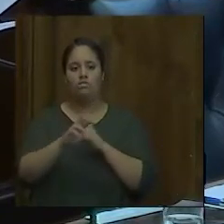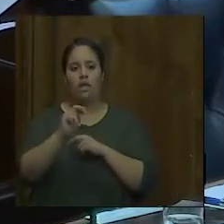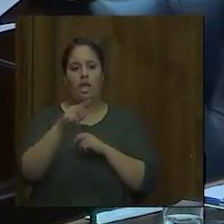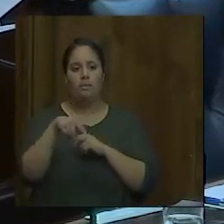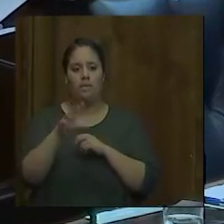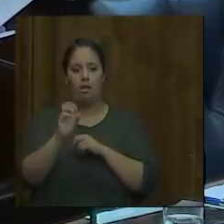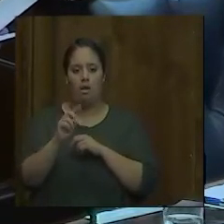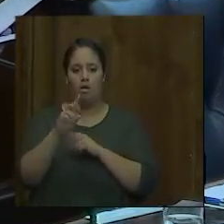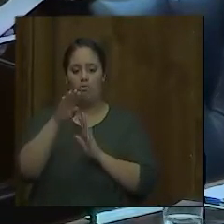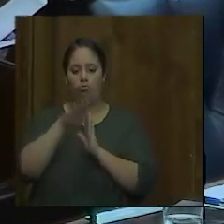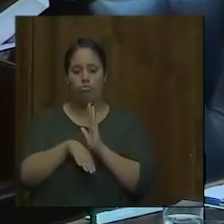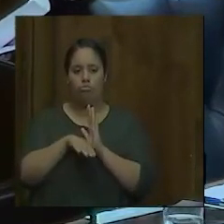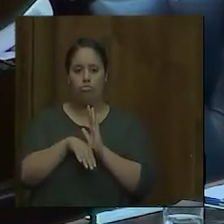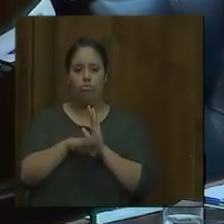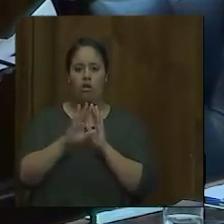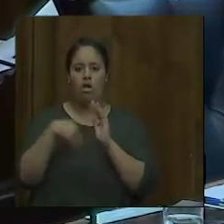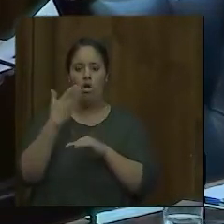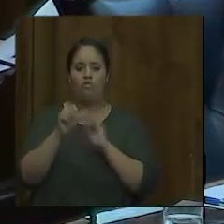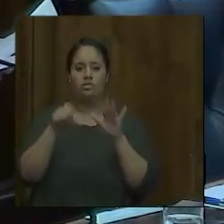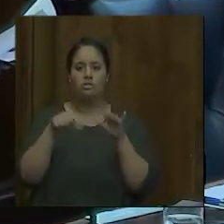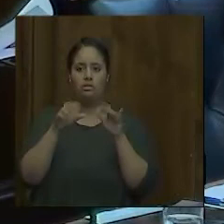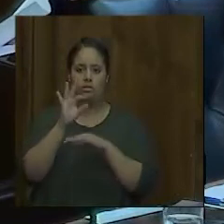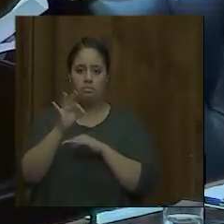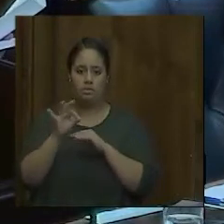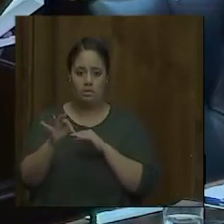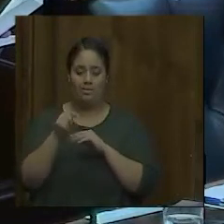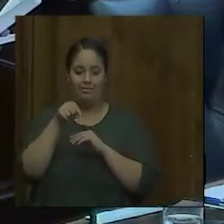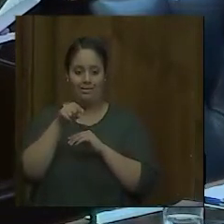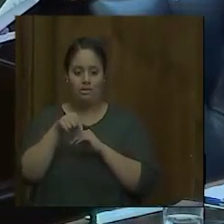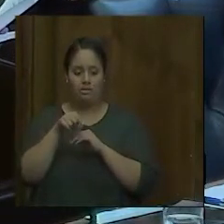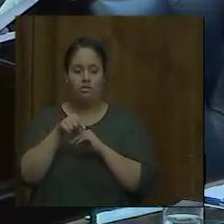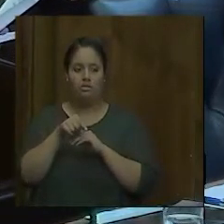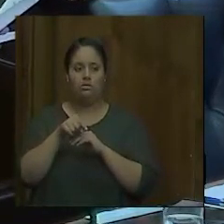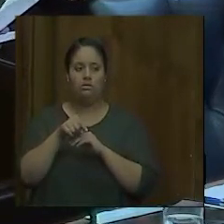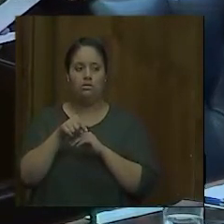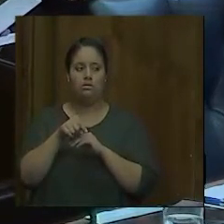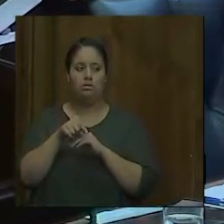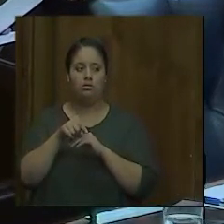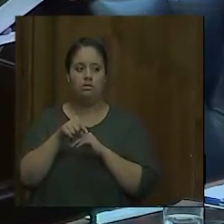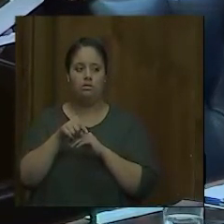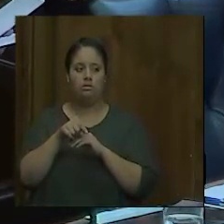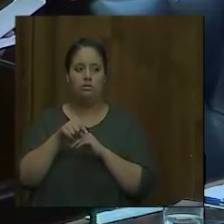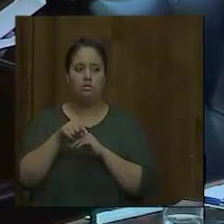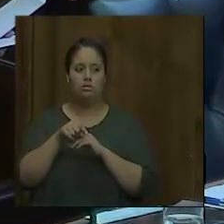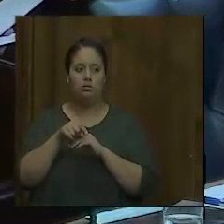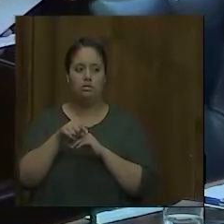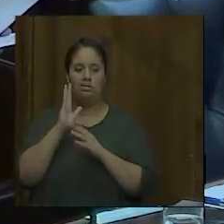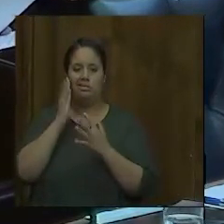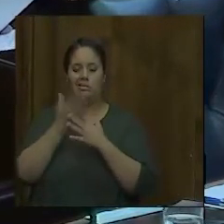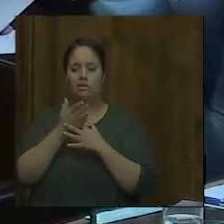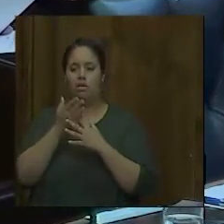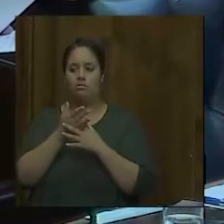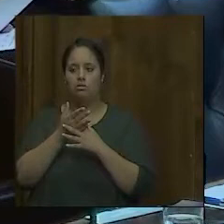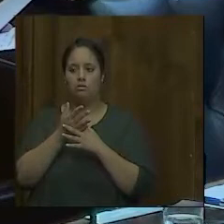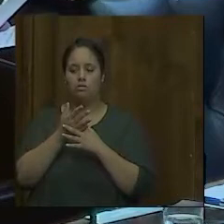NPOs has been decreased by over 16%. This is a direct onslaught on the arts and